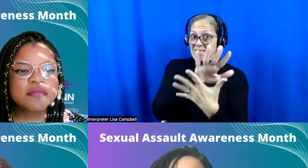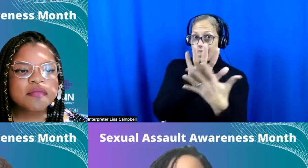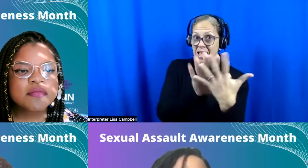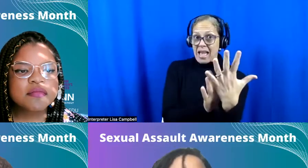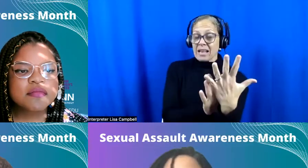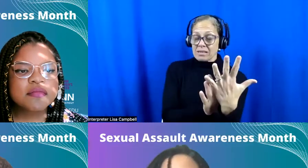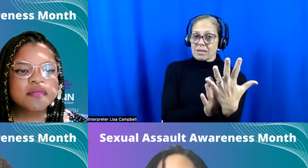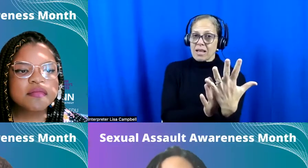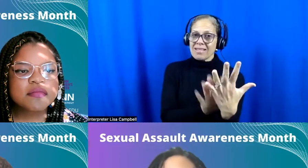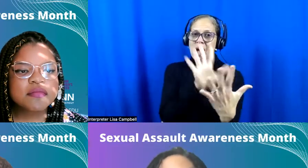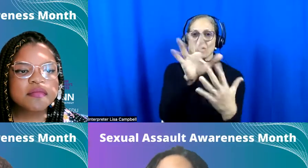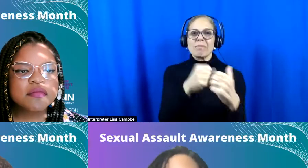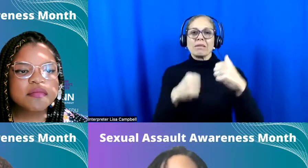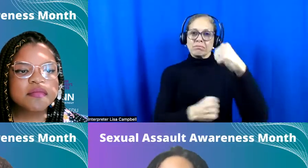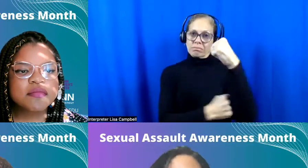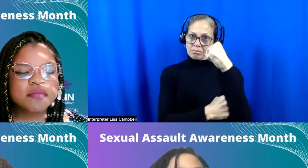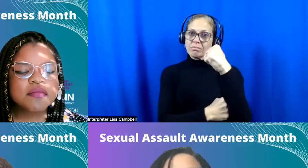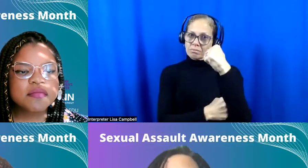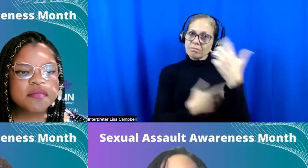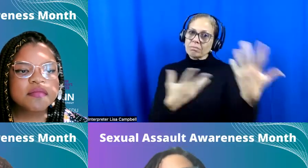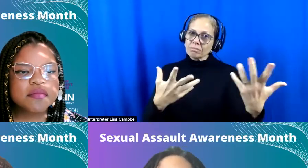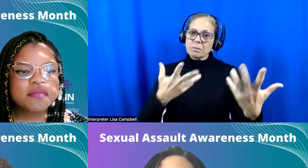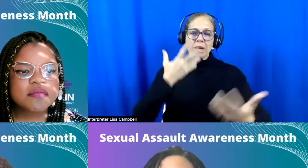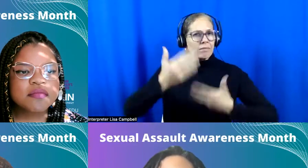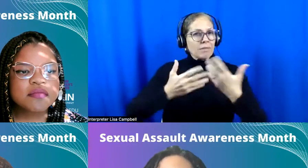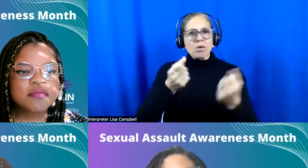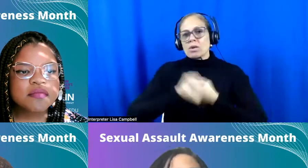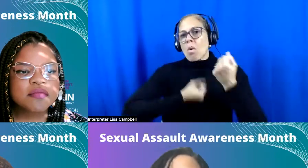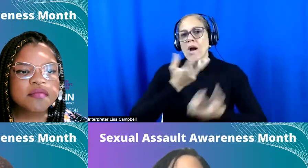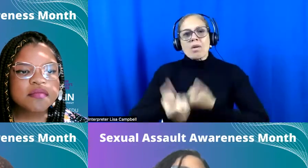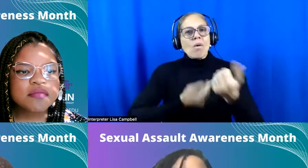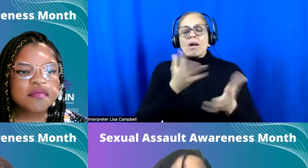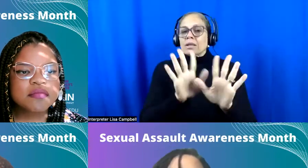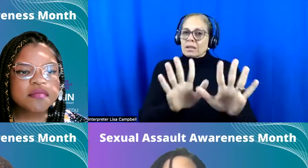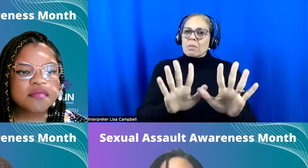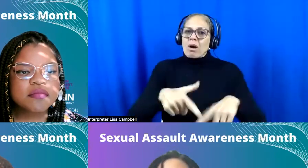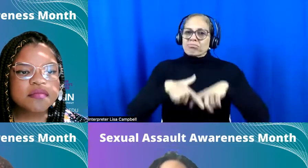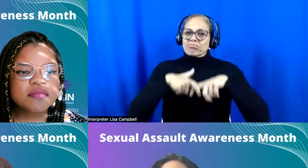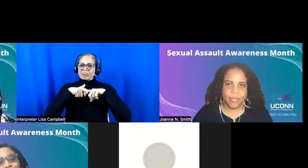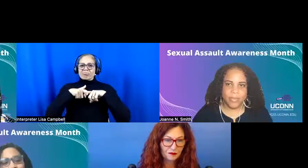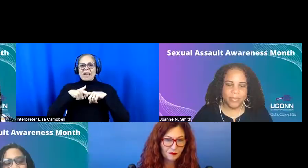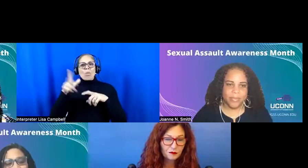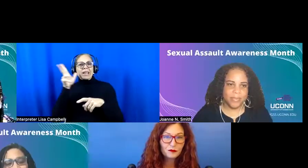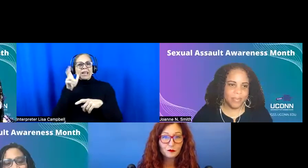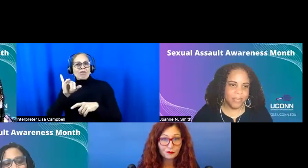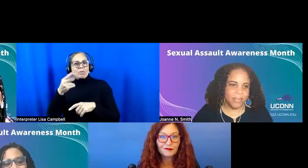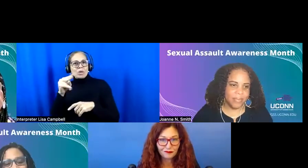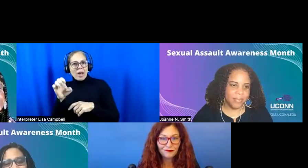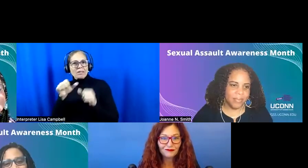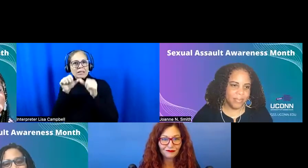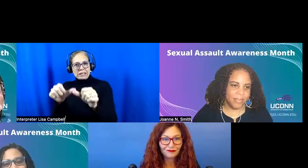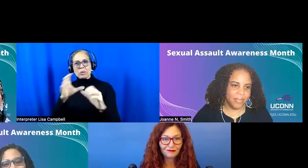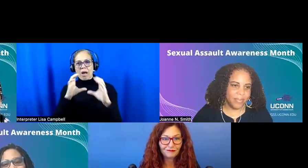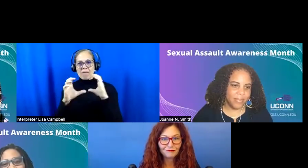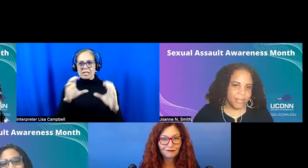foundational seeds. I could go on and on, but I want to hear and learn from Joanne and continue the conversation.